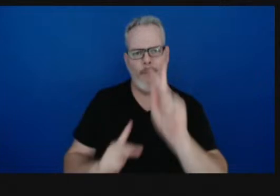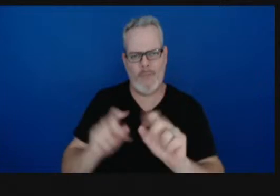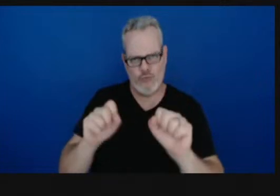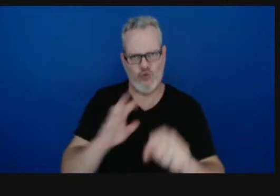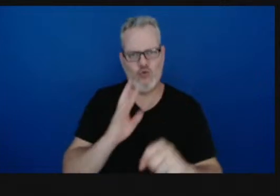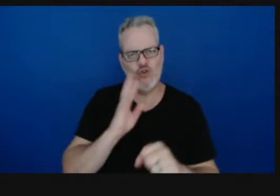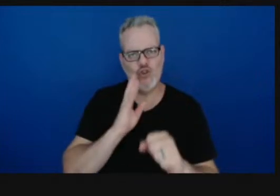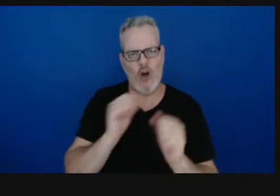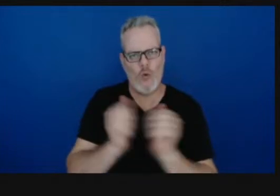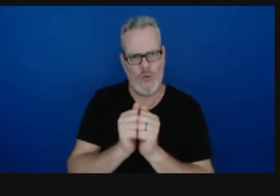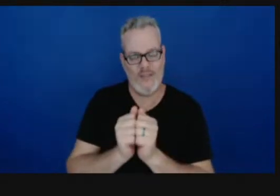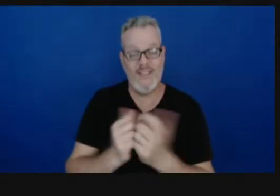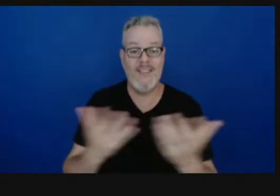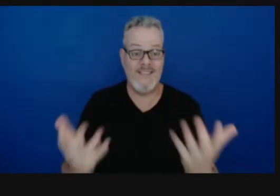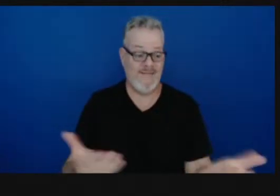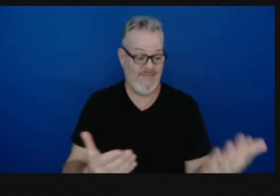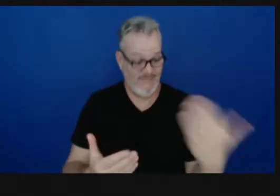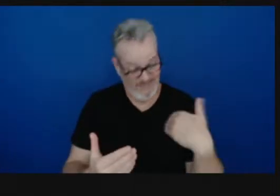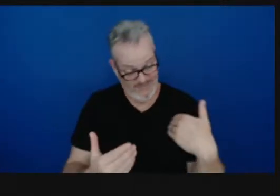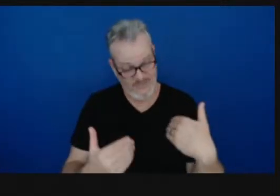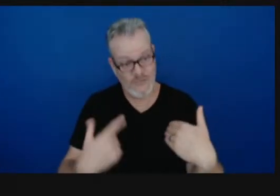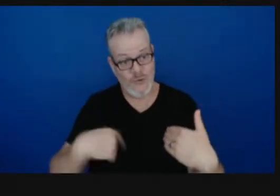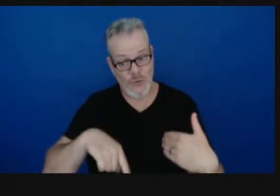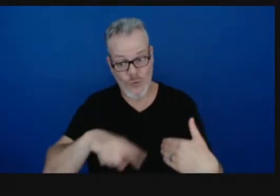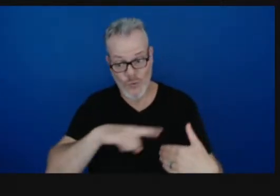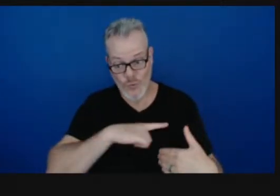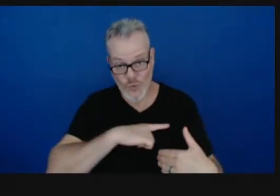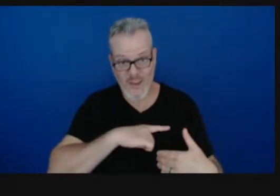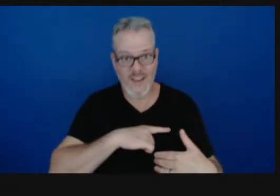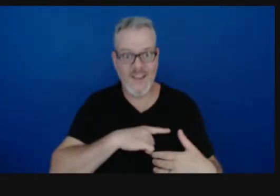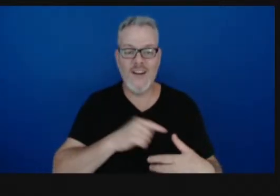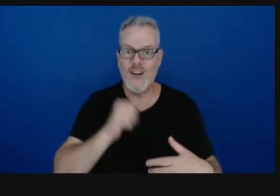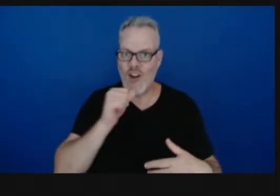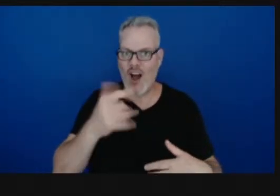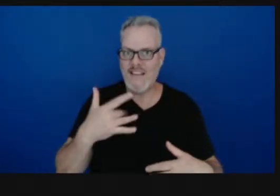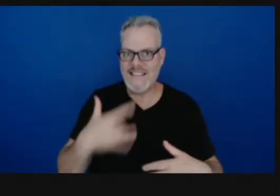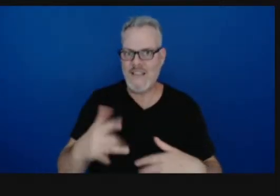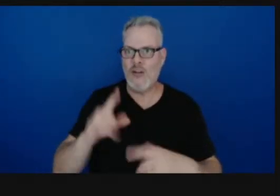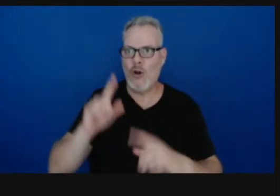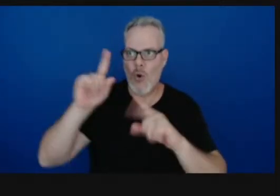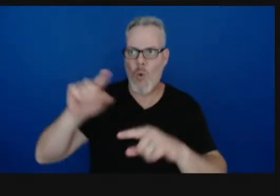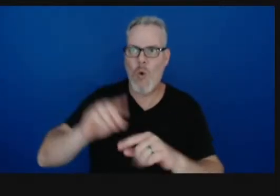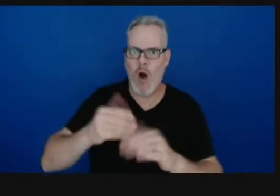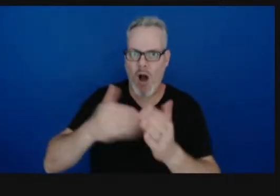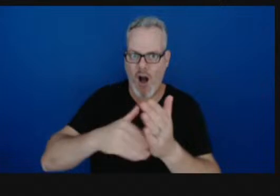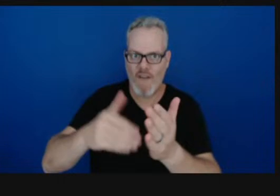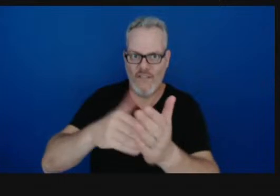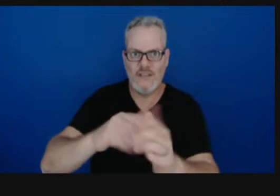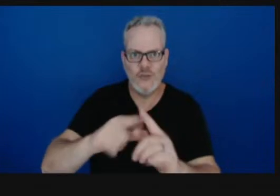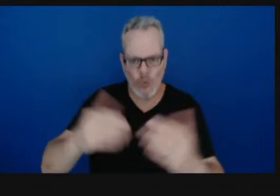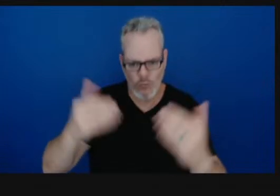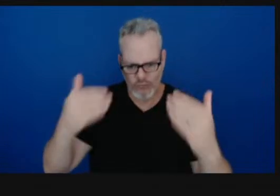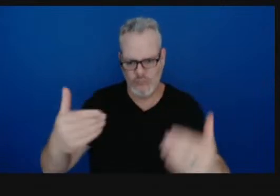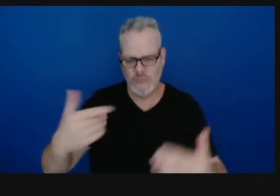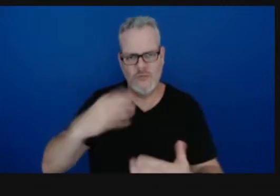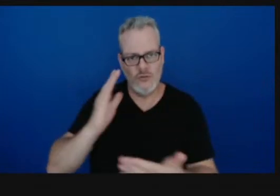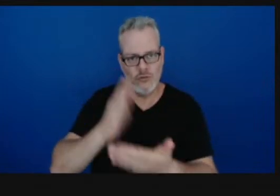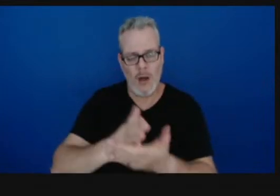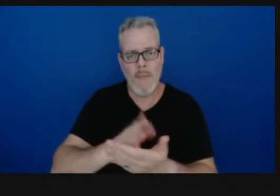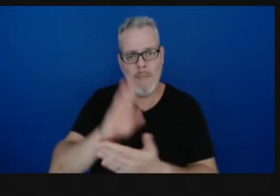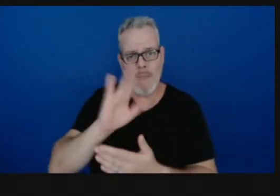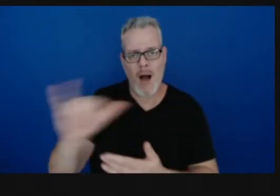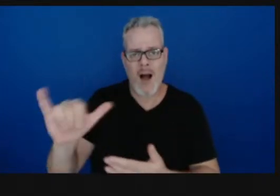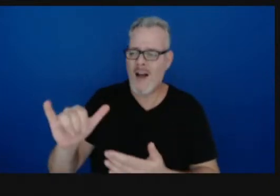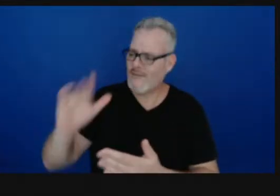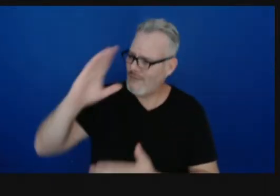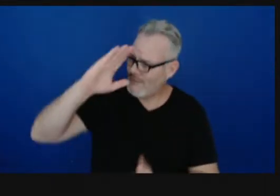Yeah, and if you want to come check us out, we're not over at the north side, west side that often. So yeah, by all means, come say hello. We'd love to chat.